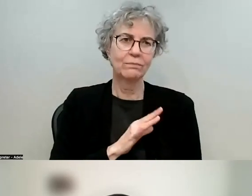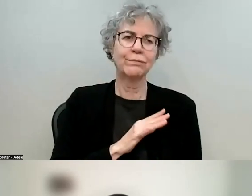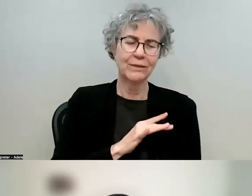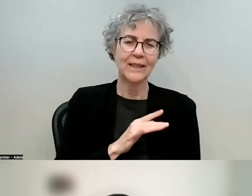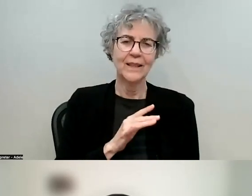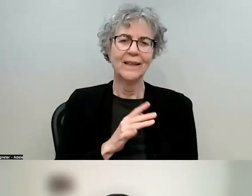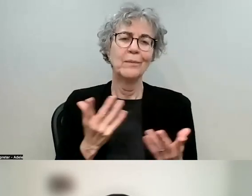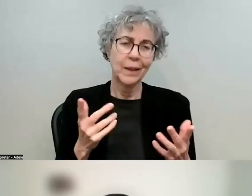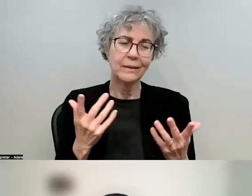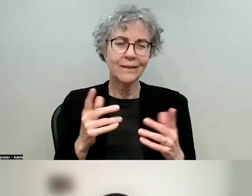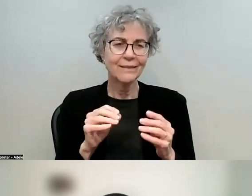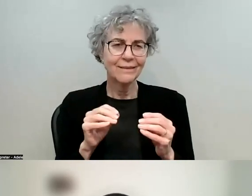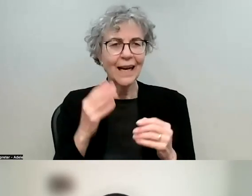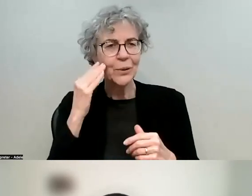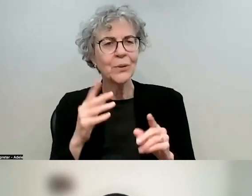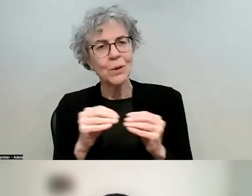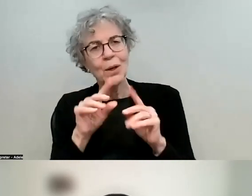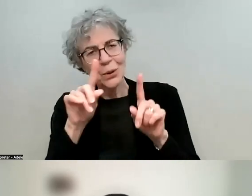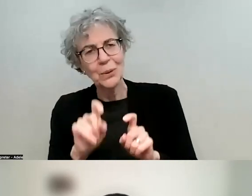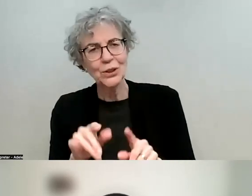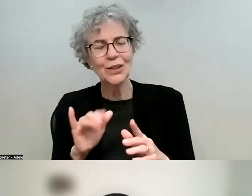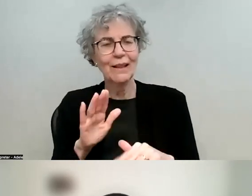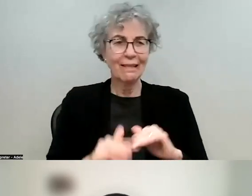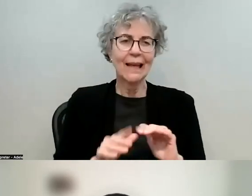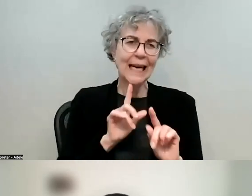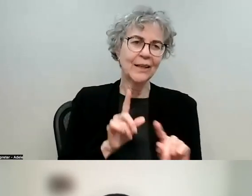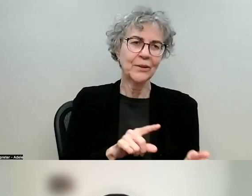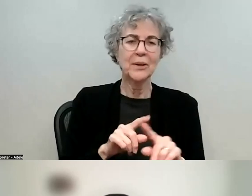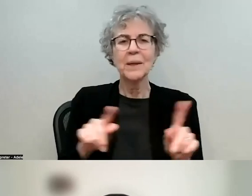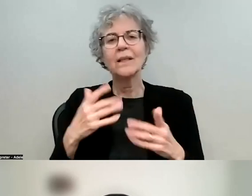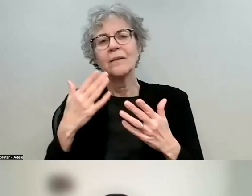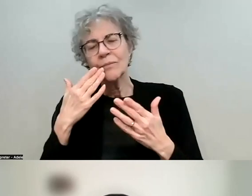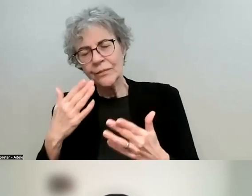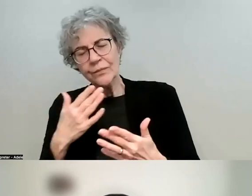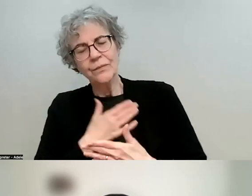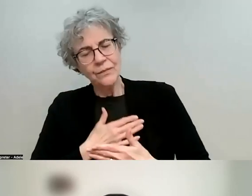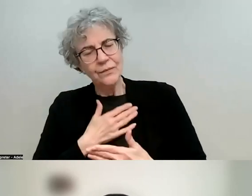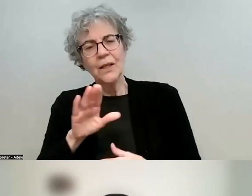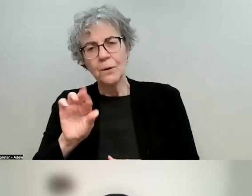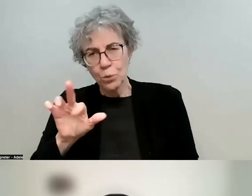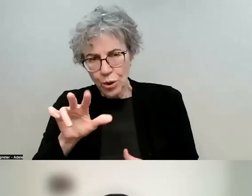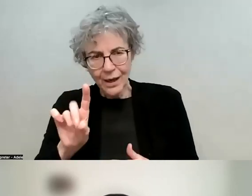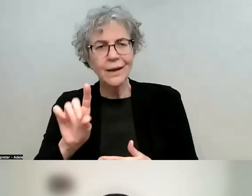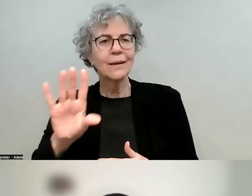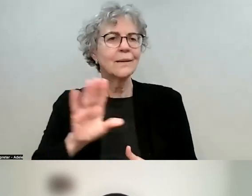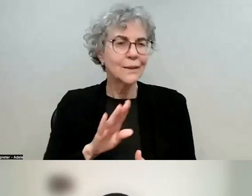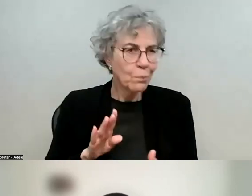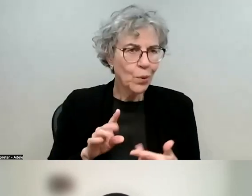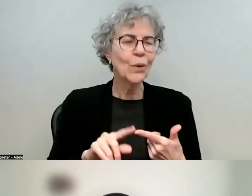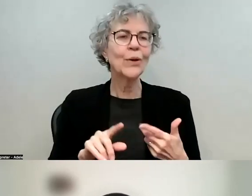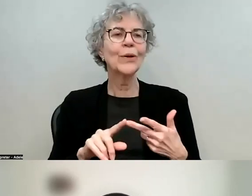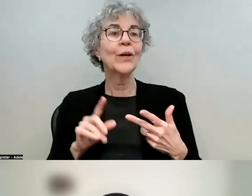than answers, but really appreciate what Brad and his board and Community Living Toronto are